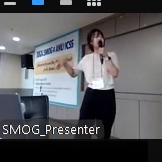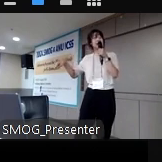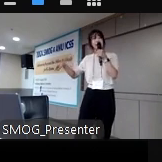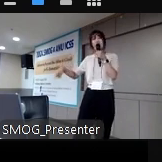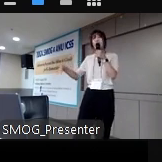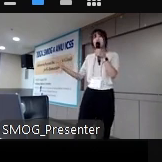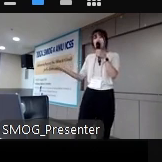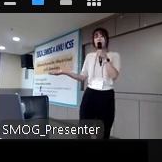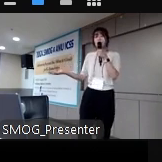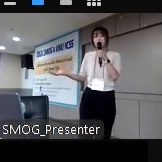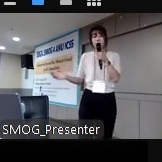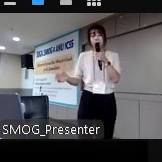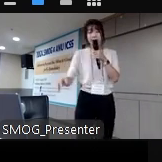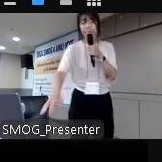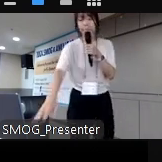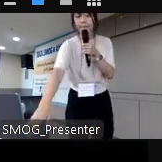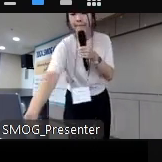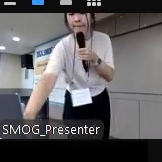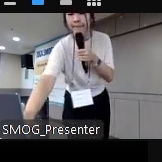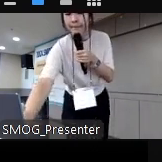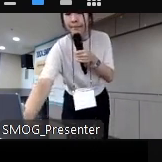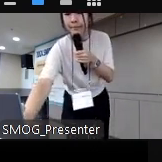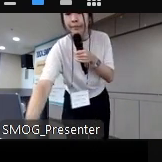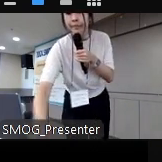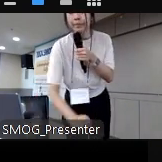to xa, that was also fine.